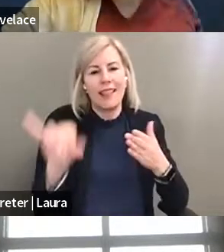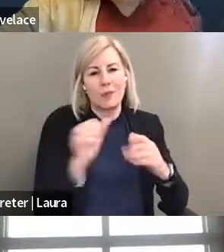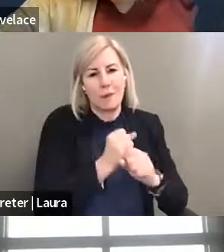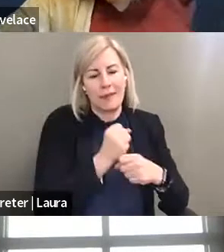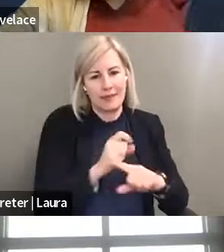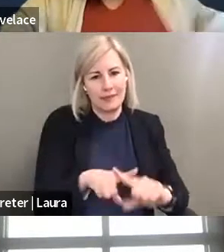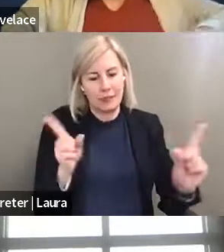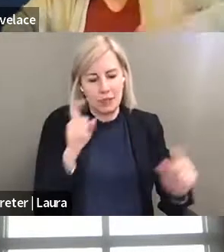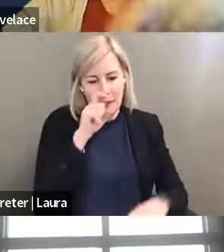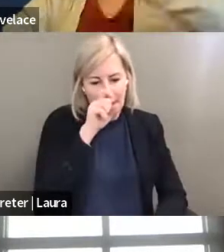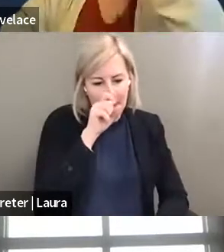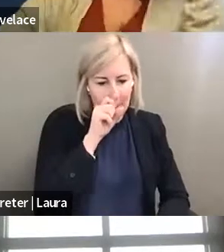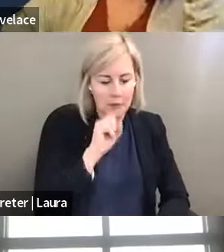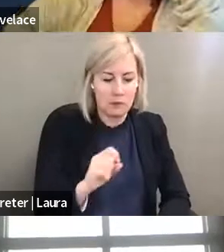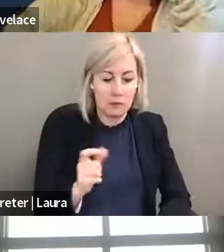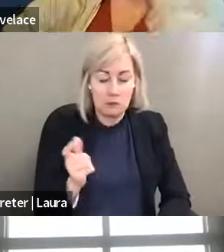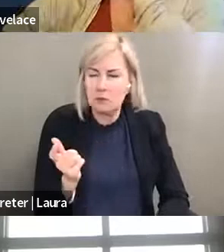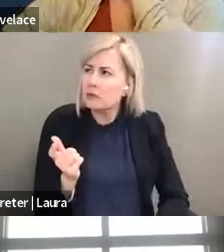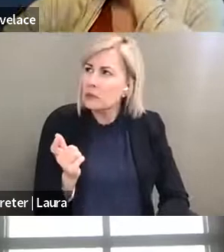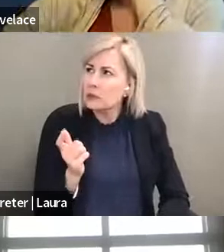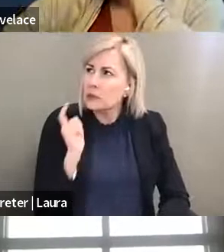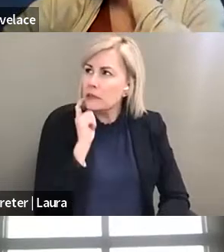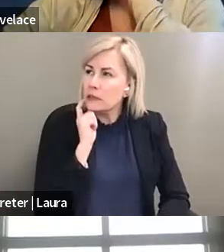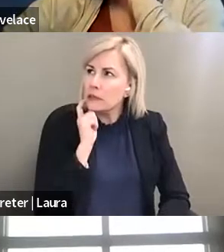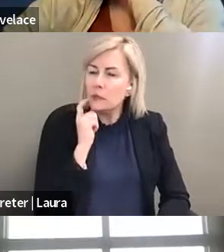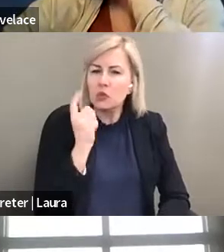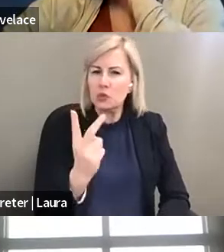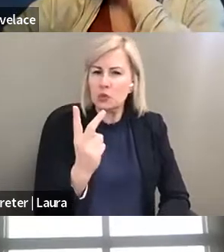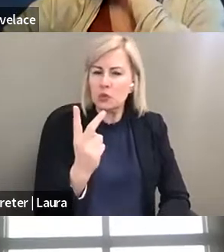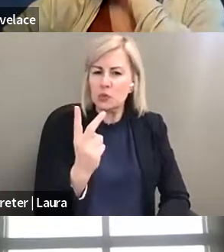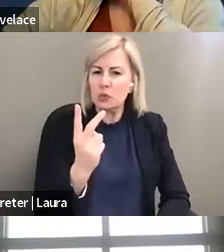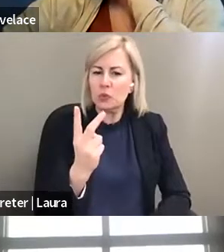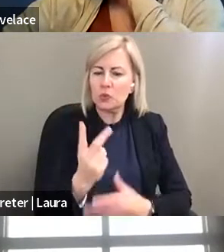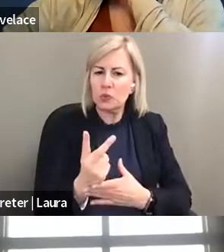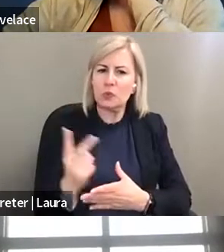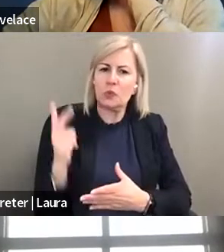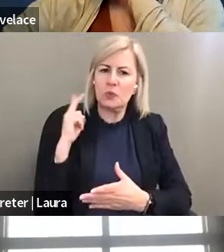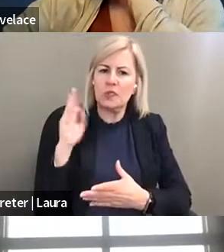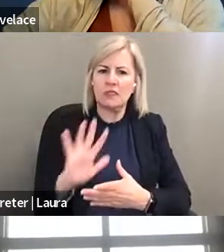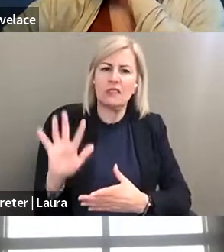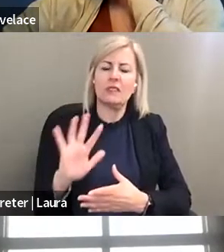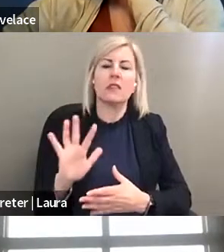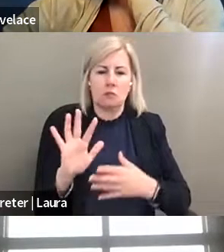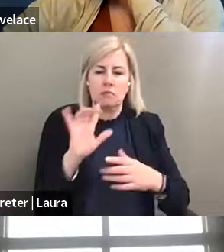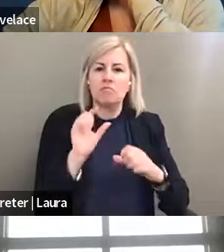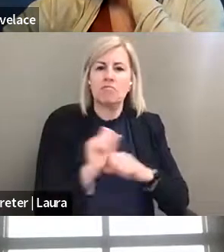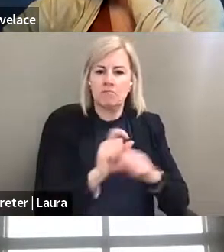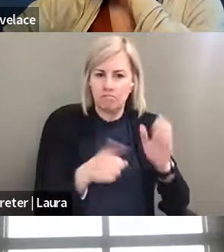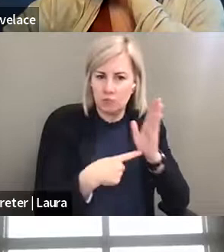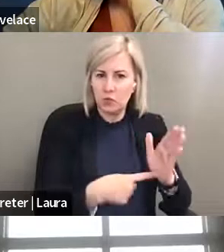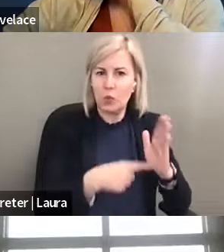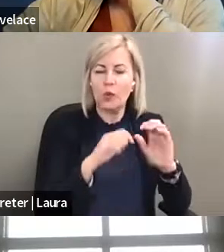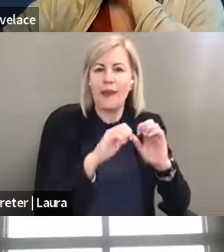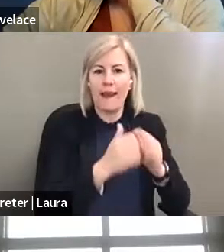And I don't know, was it 2 Capitol snapshots ago, Bill, where we actually showed a couple how